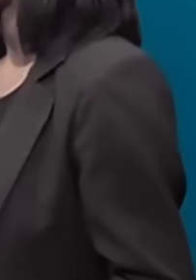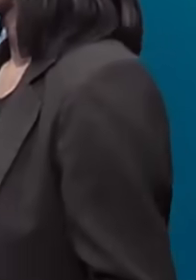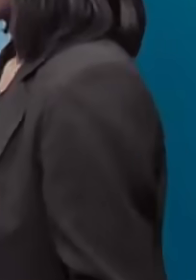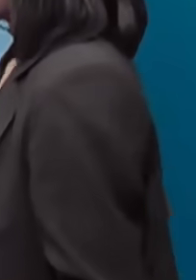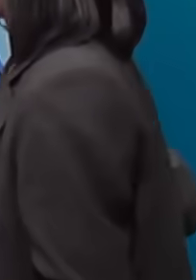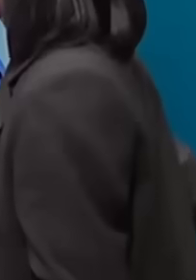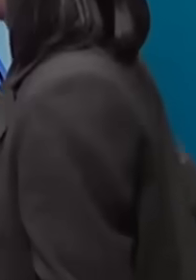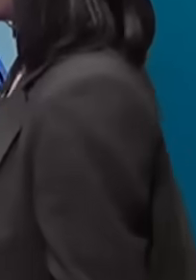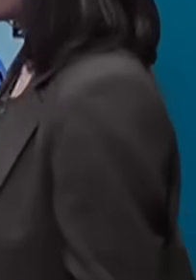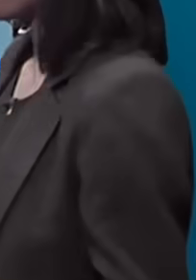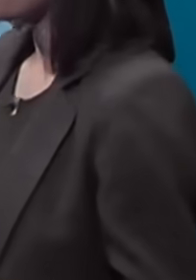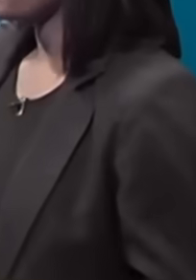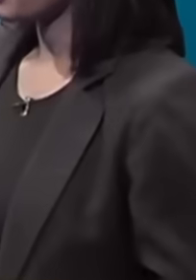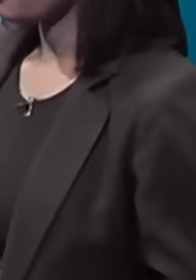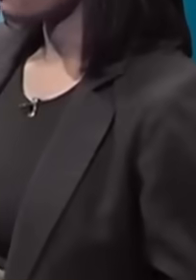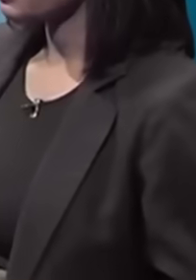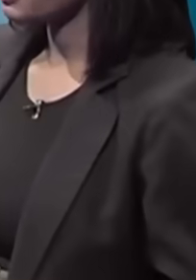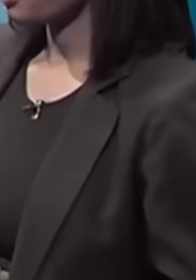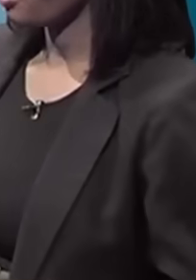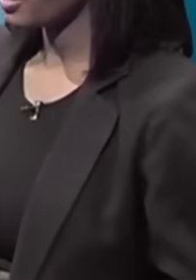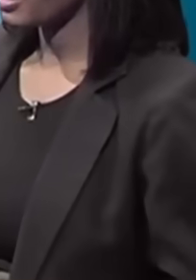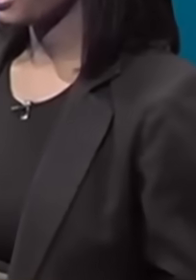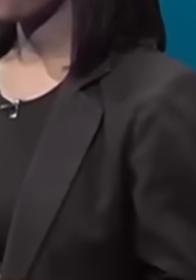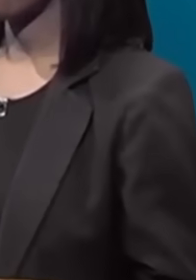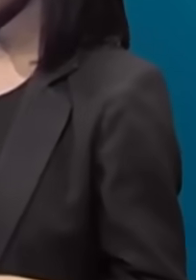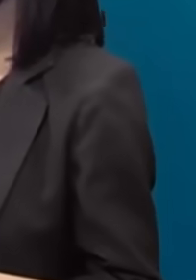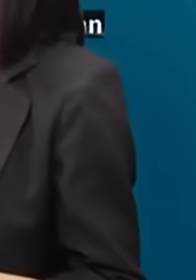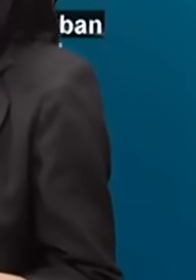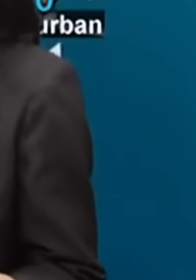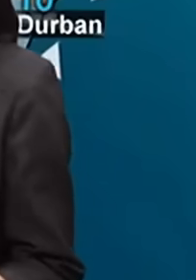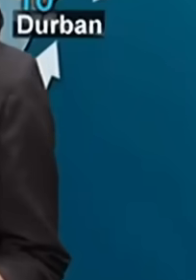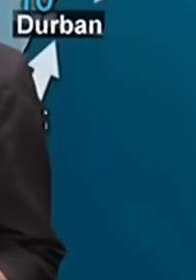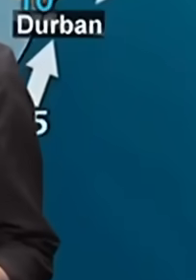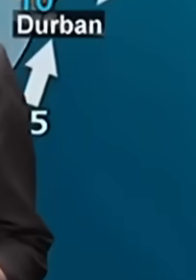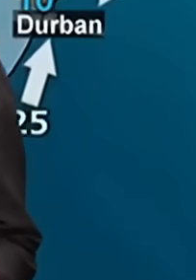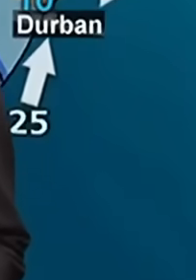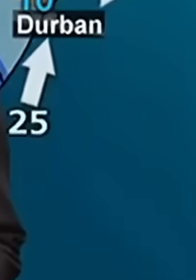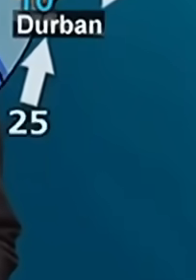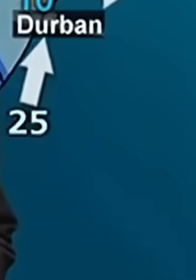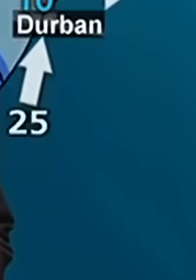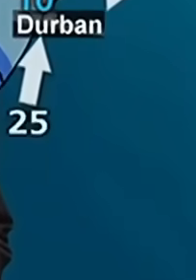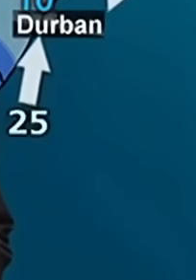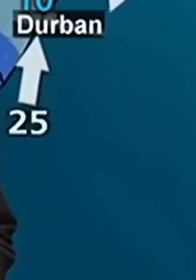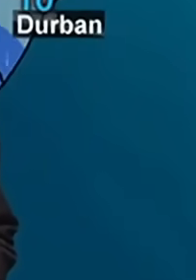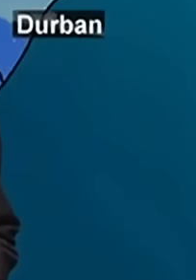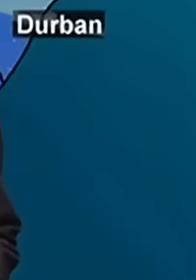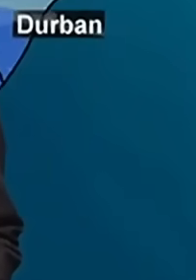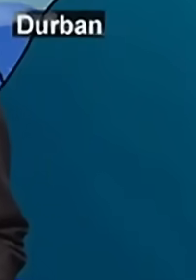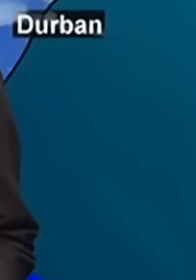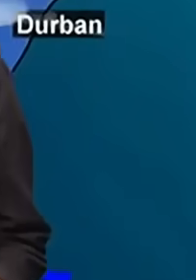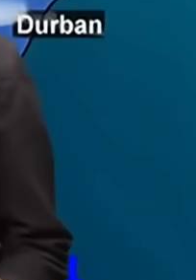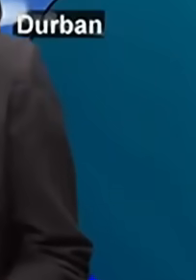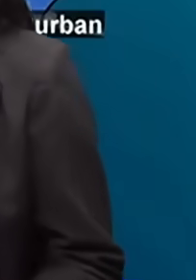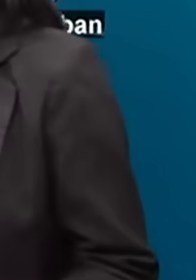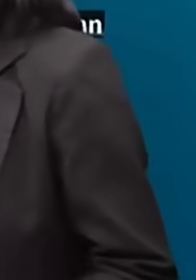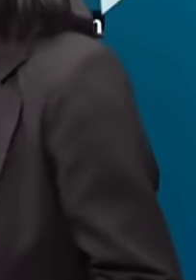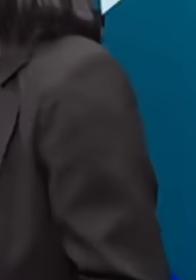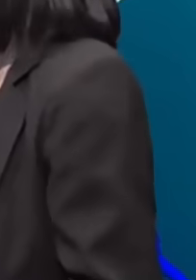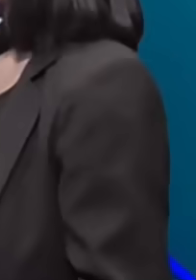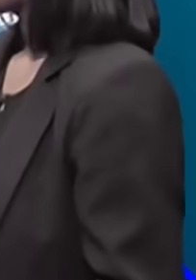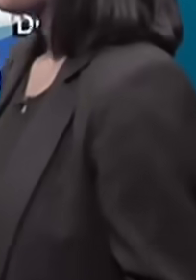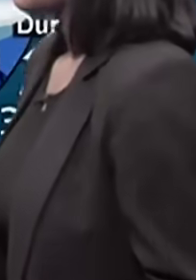60 go tla nna le lekhubu la moya o tsidide go rarela karolo ya Eastern Cape fa re lebelela ko Kapa go tla nna le pula diperesente di le